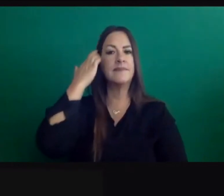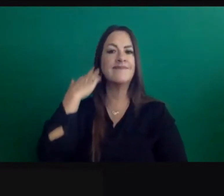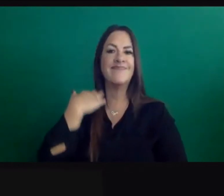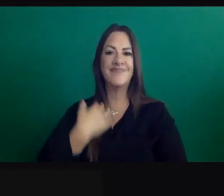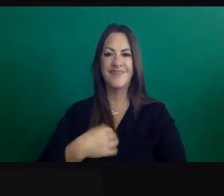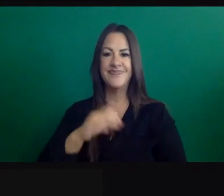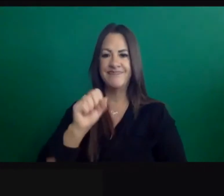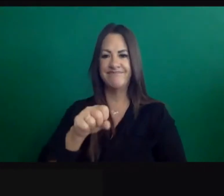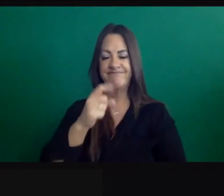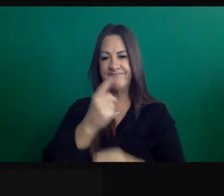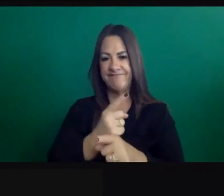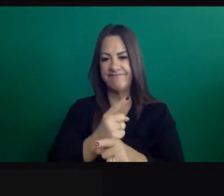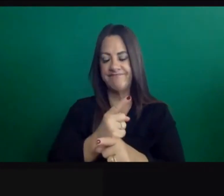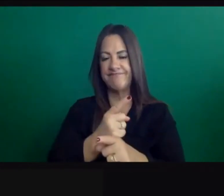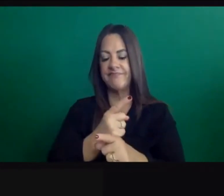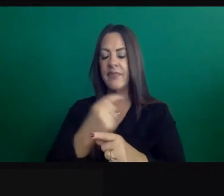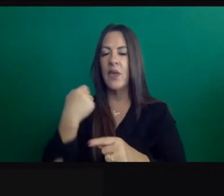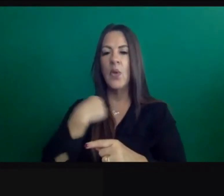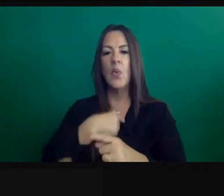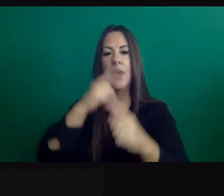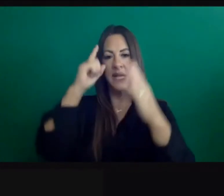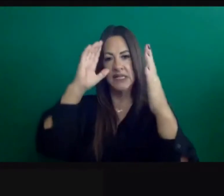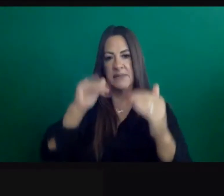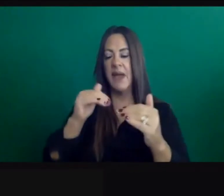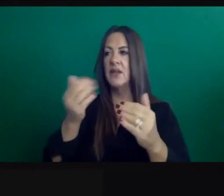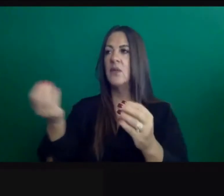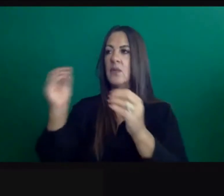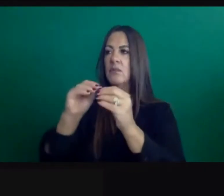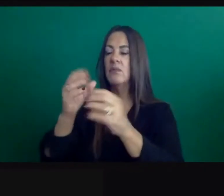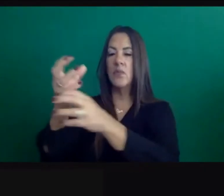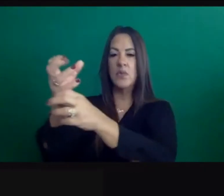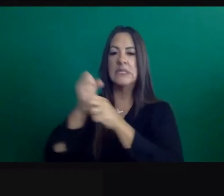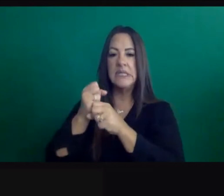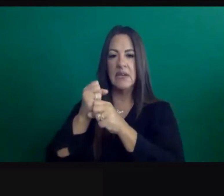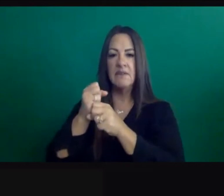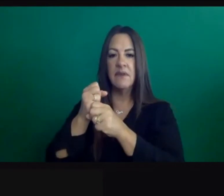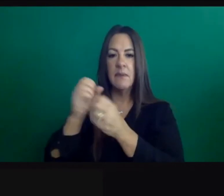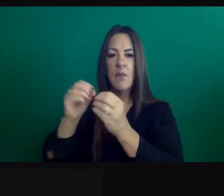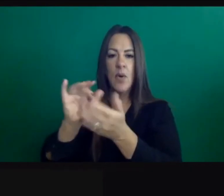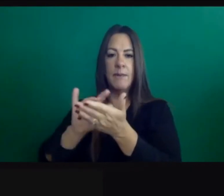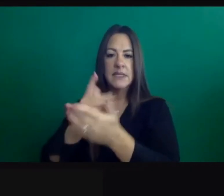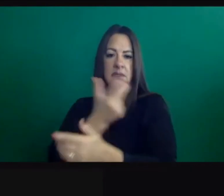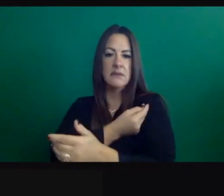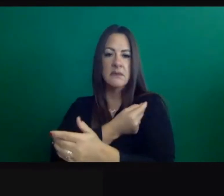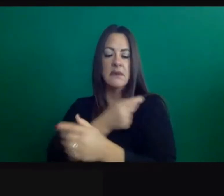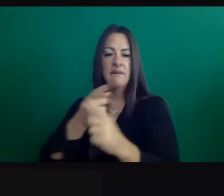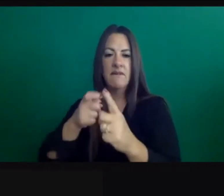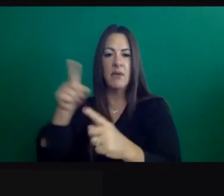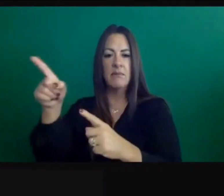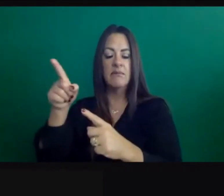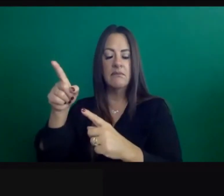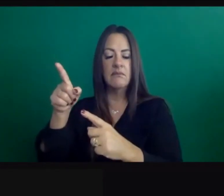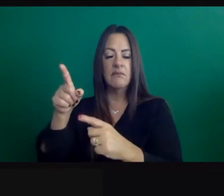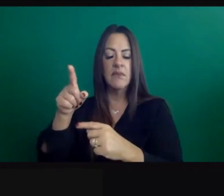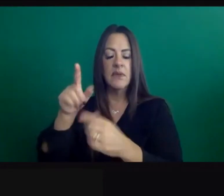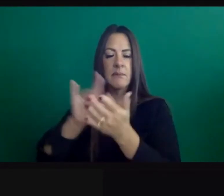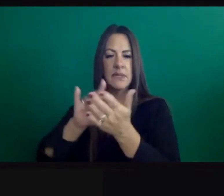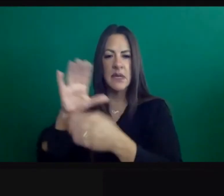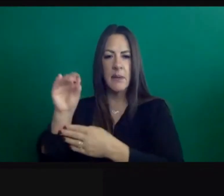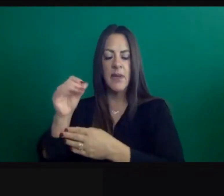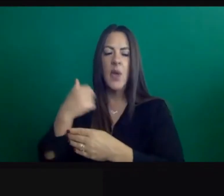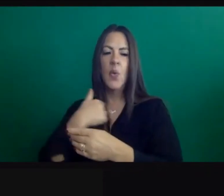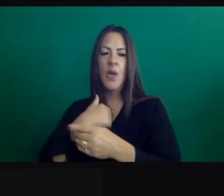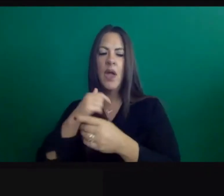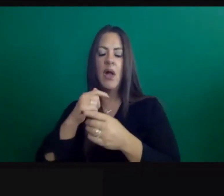we anticipate additional vaccine coming into the state, we are constantly assessing with our local partners and a number